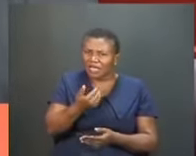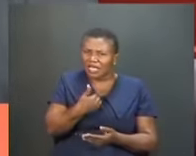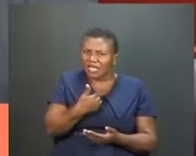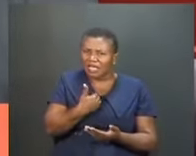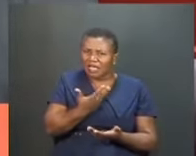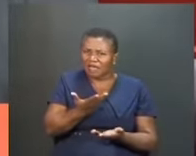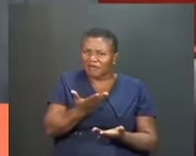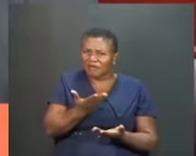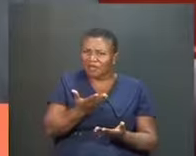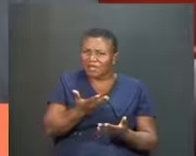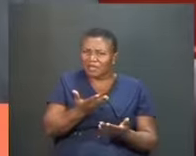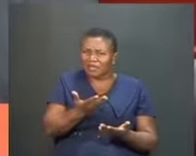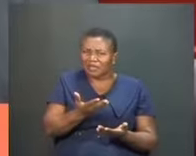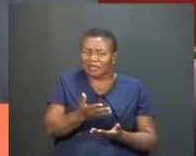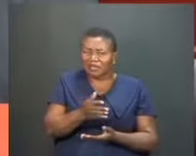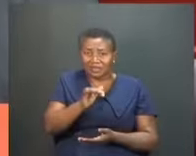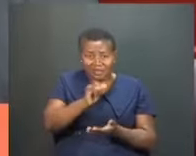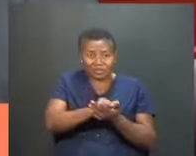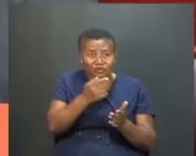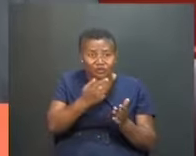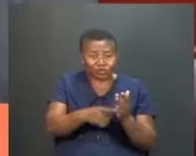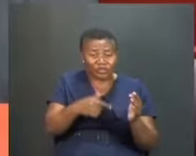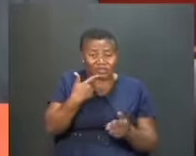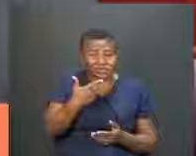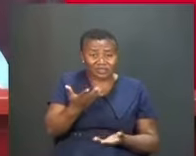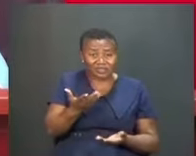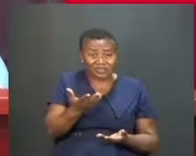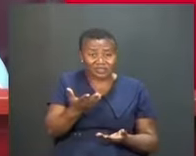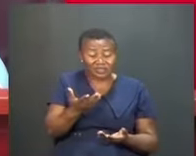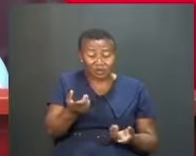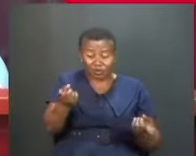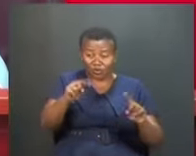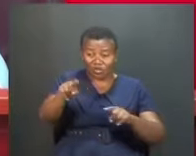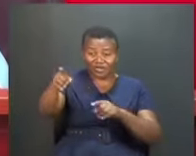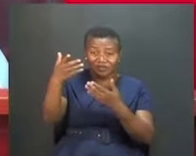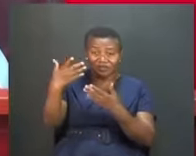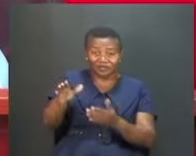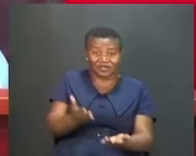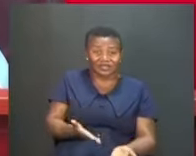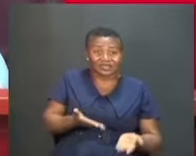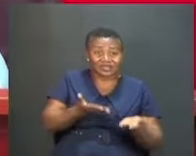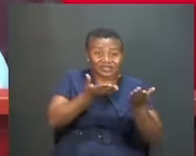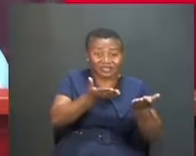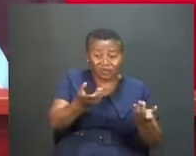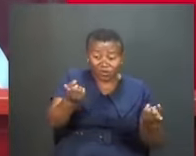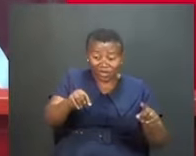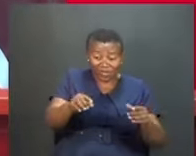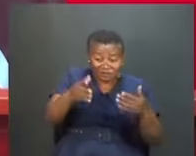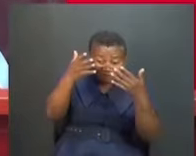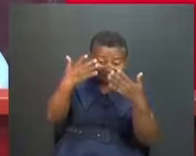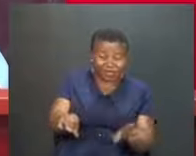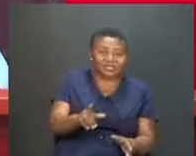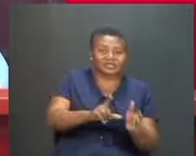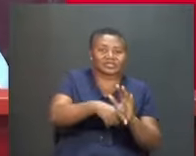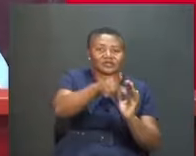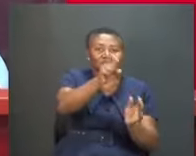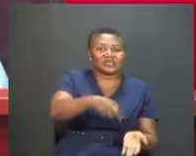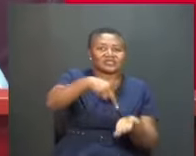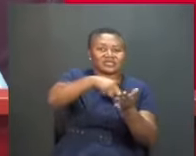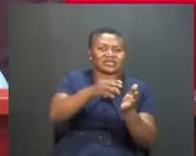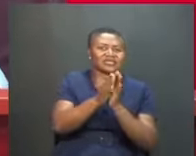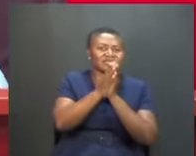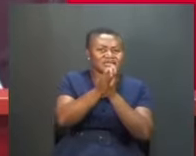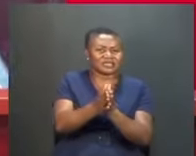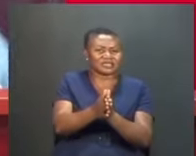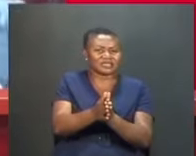said. Exactly what I said. I said immediately he laid the paper. That's when you should have asked. He has